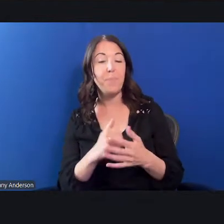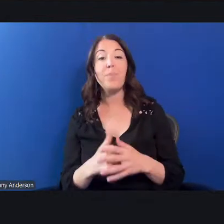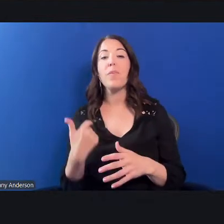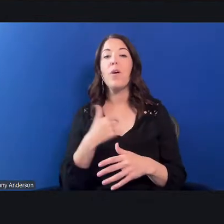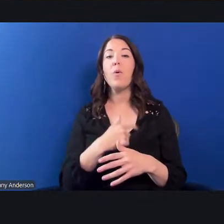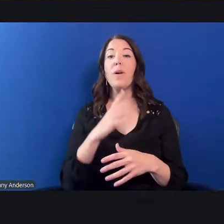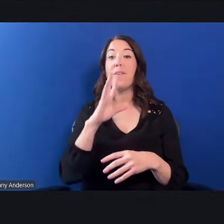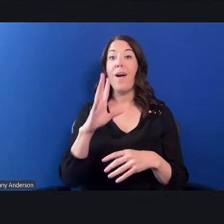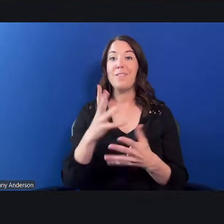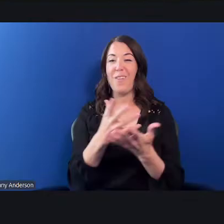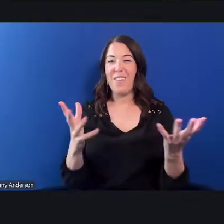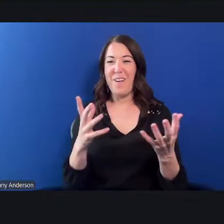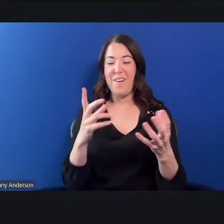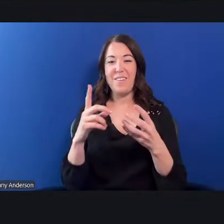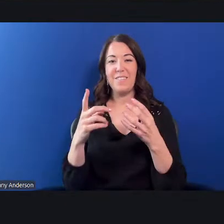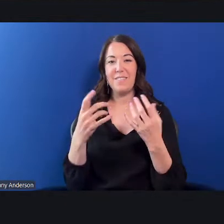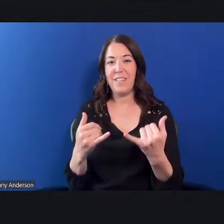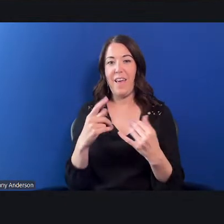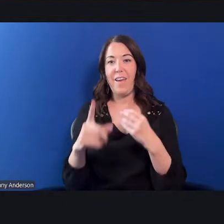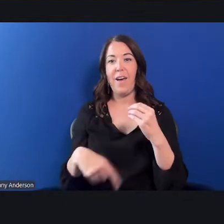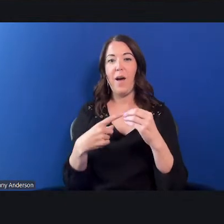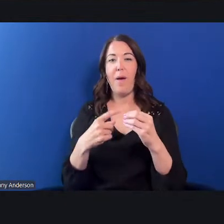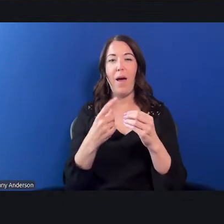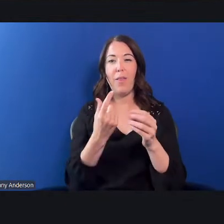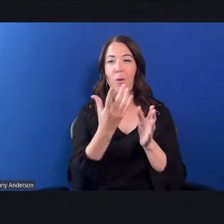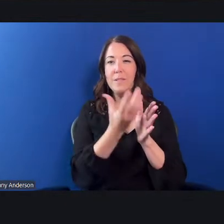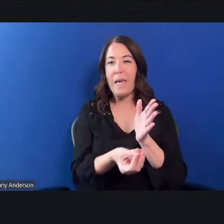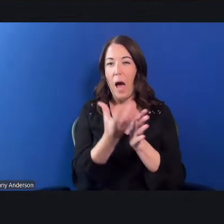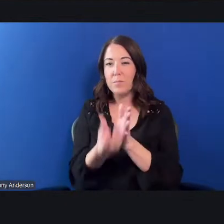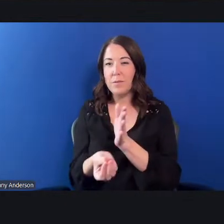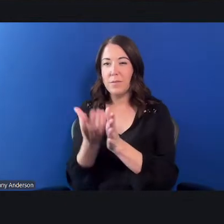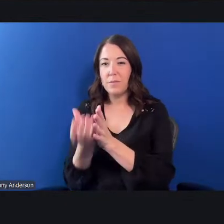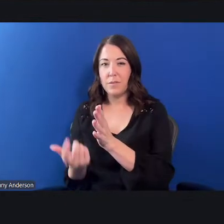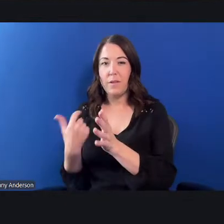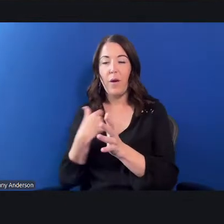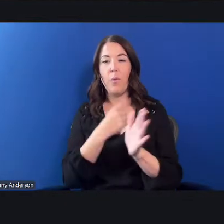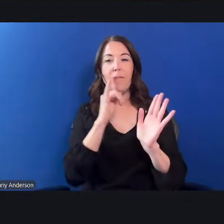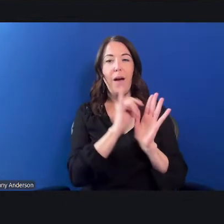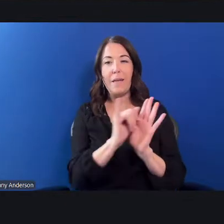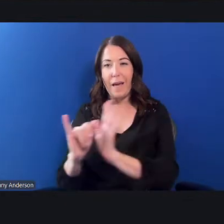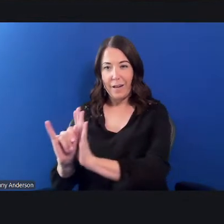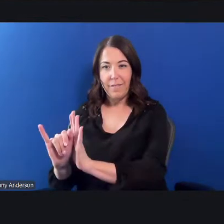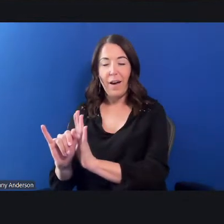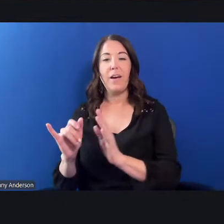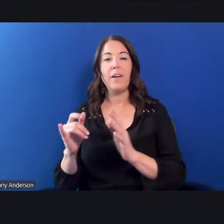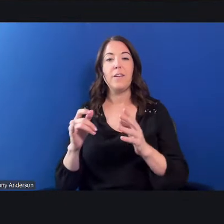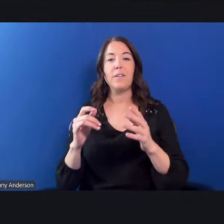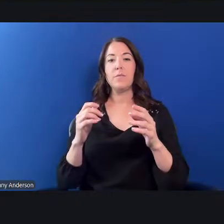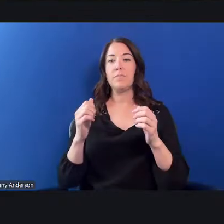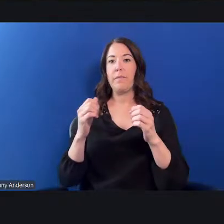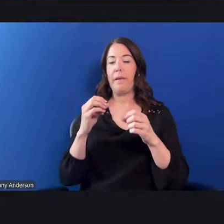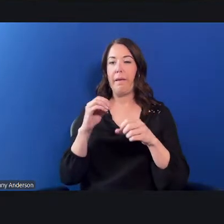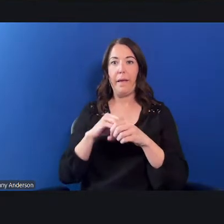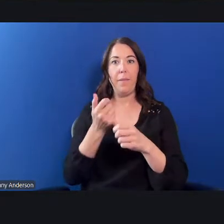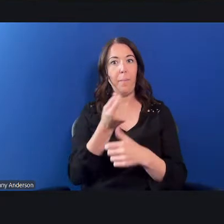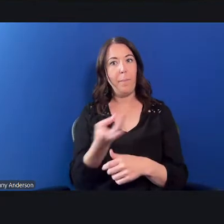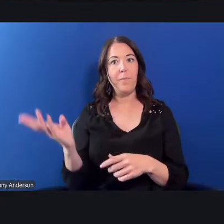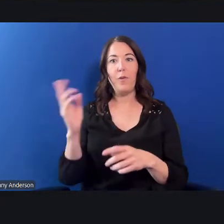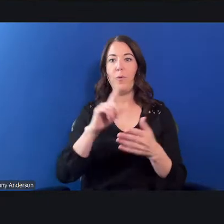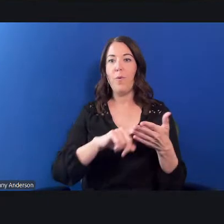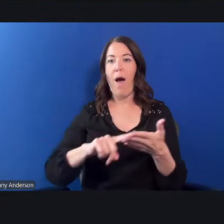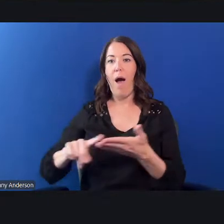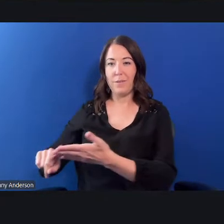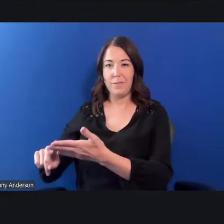a lot, about these gaps that were identified through a number of audits that occurred over the last year for the Utah Schools for the Deaf and